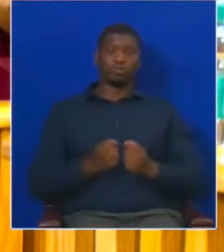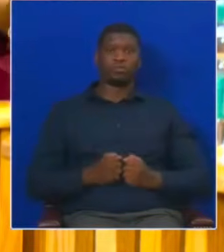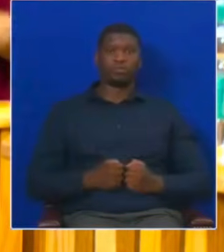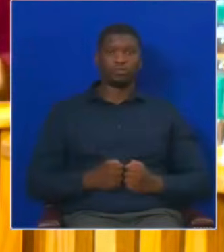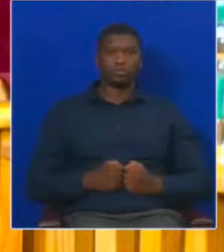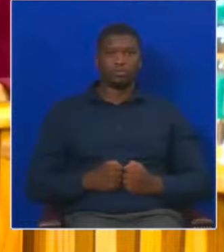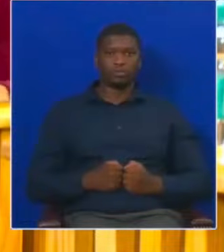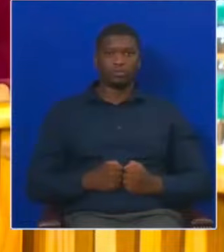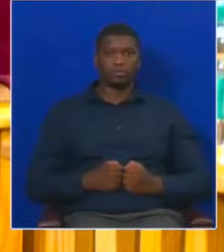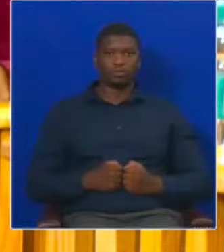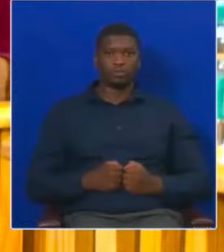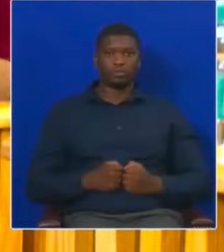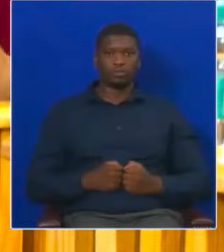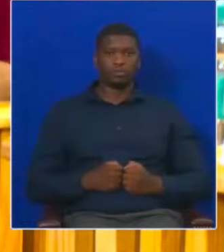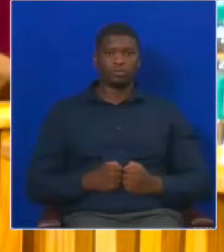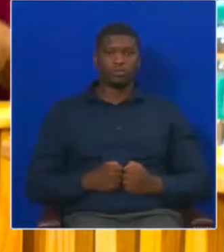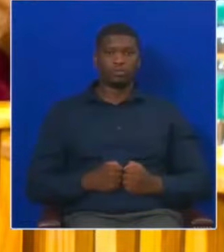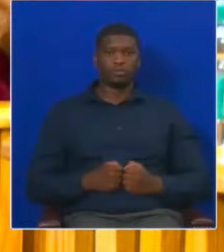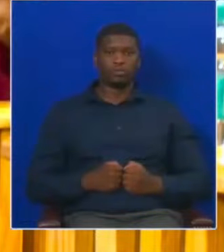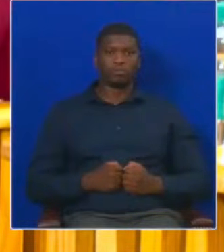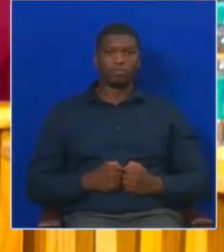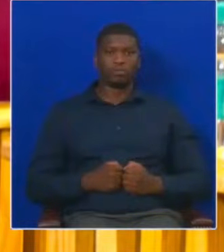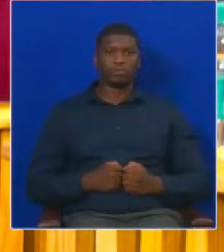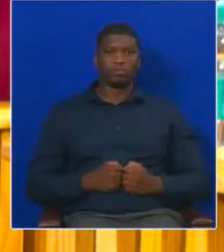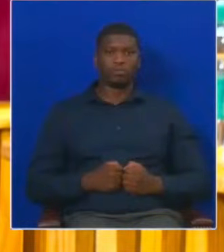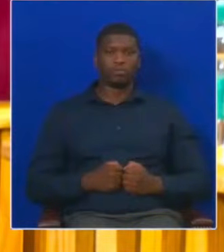At the house of,